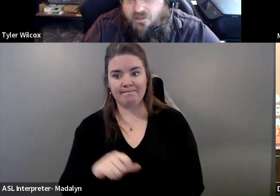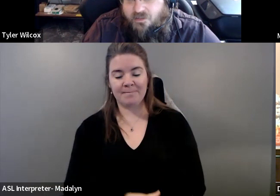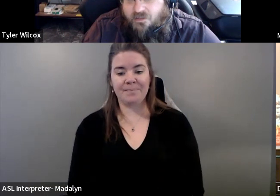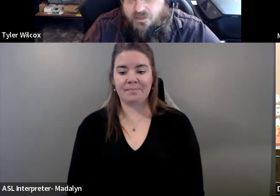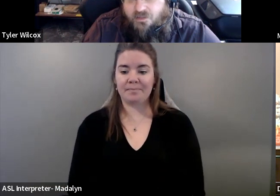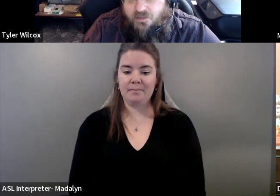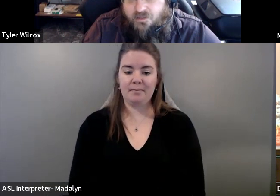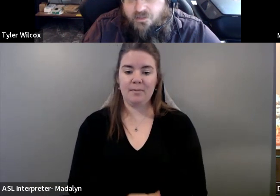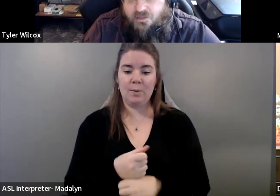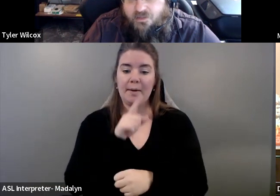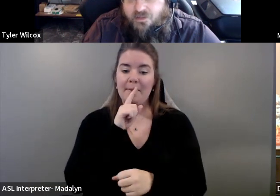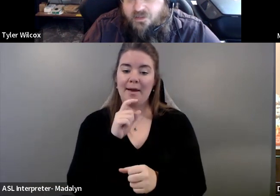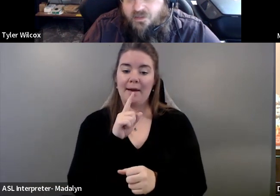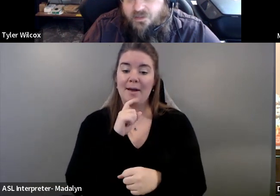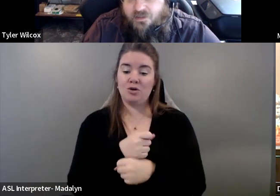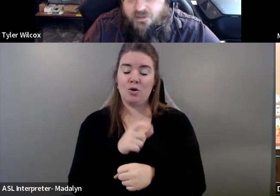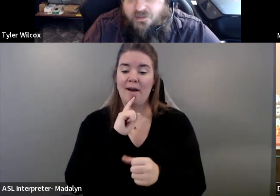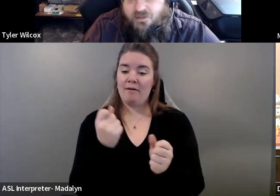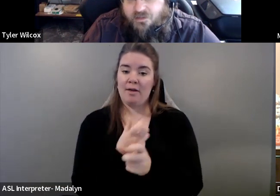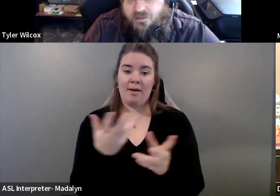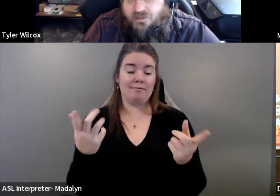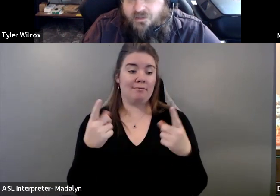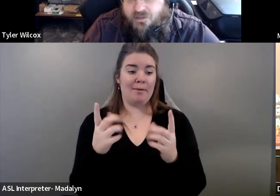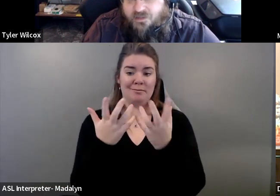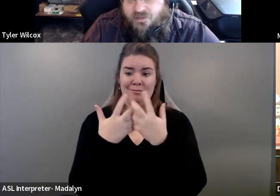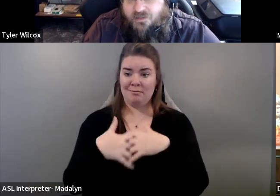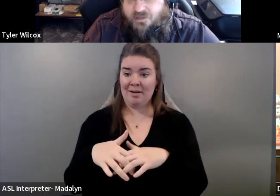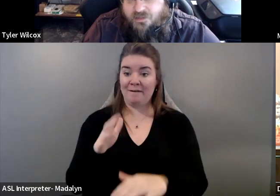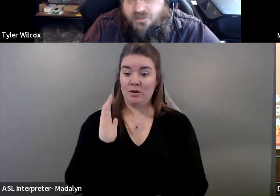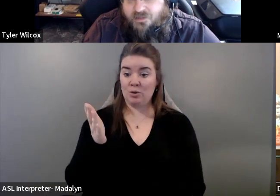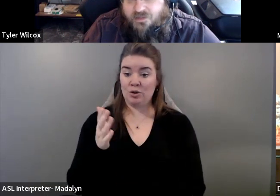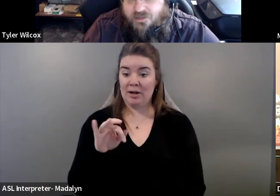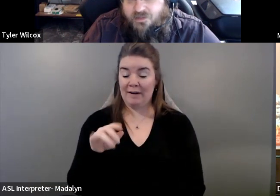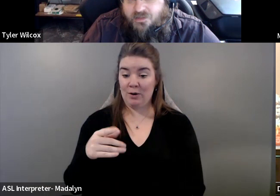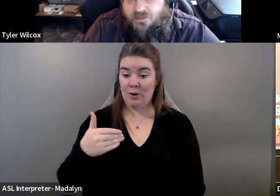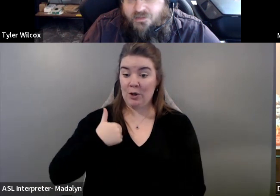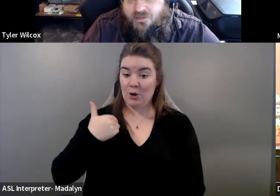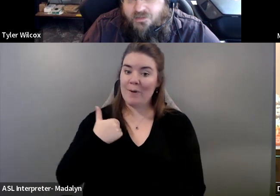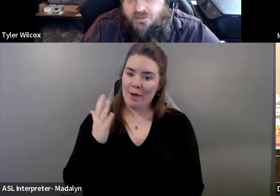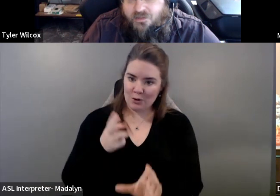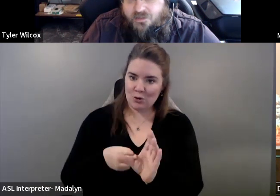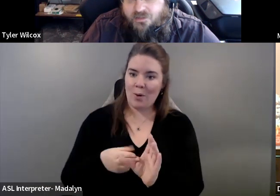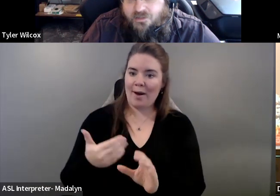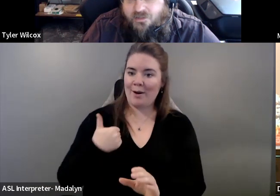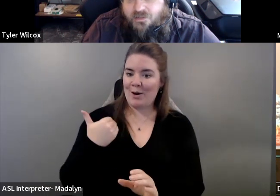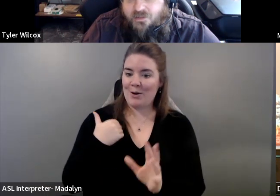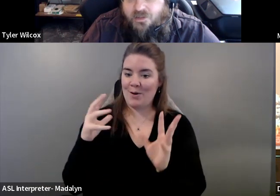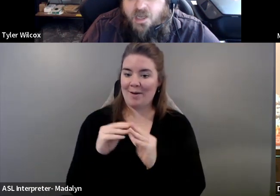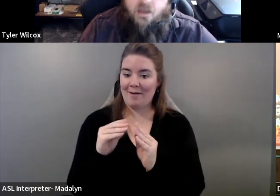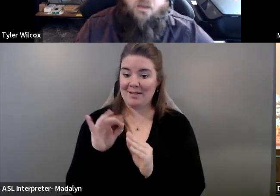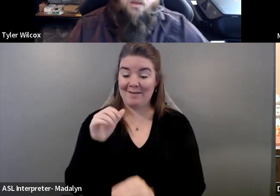making things come together in the future. And if you're a youth, join the youth conference. And if not, see